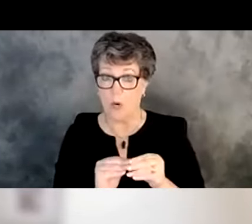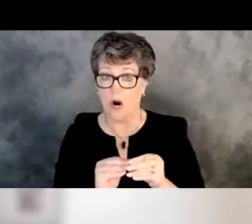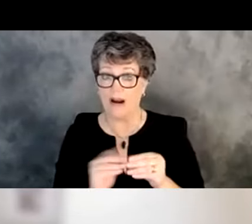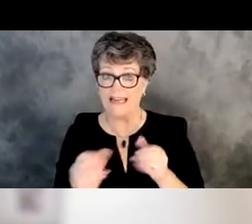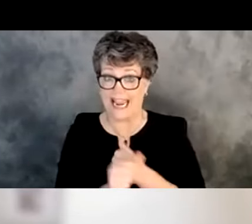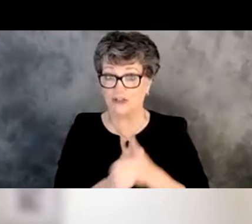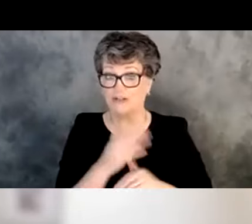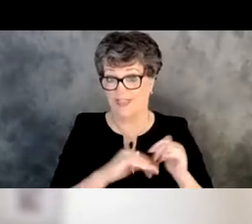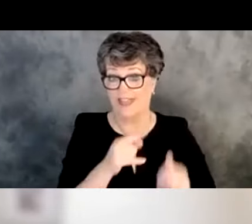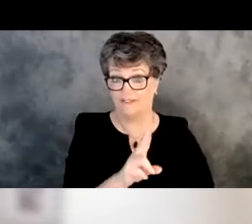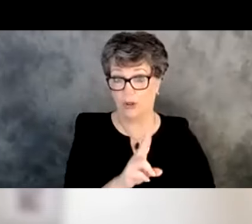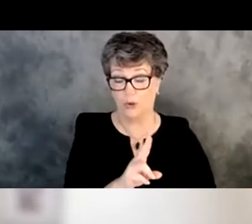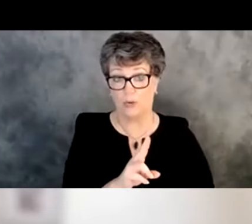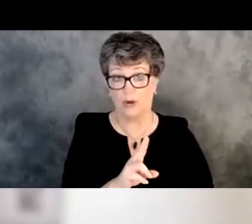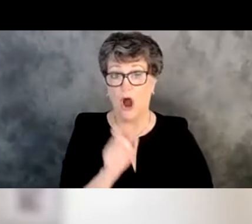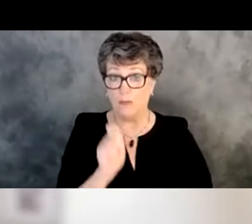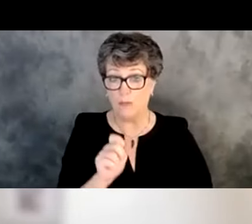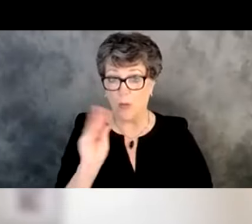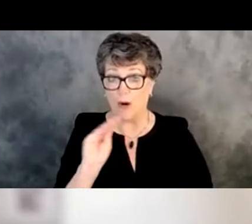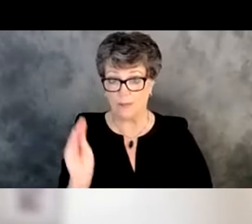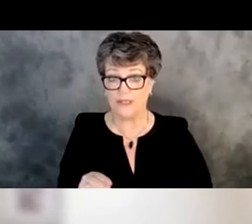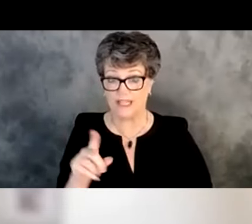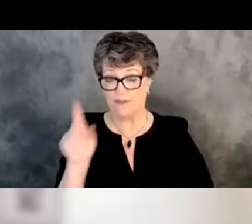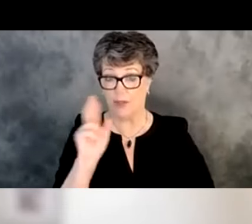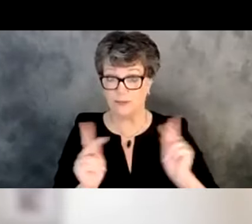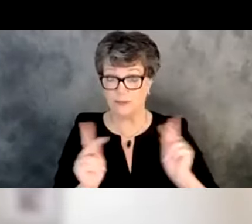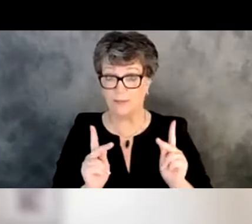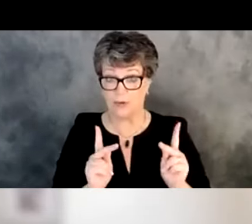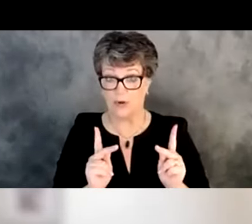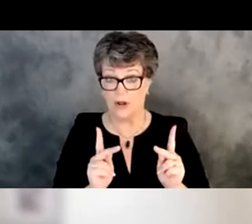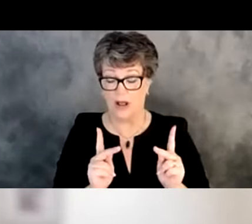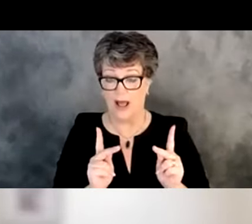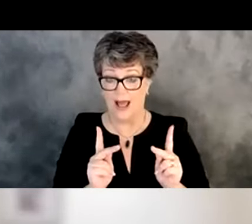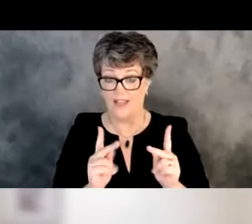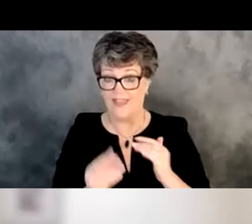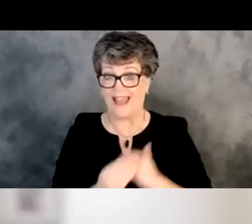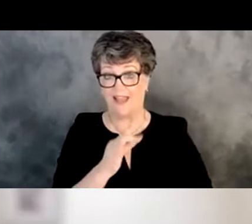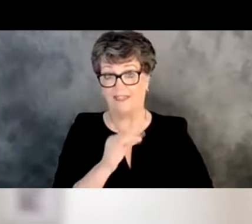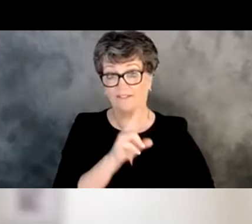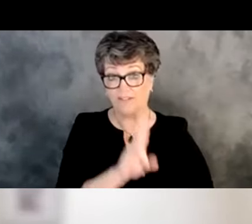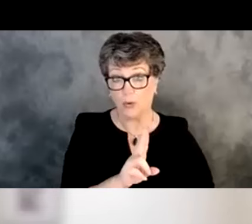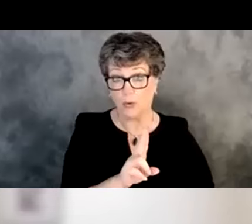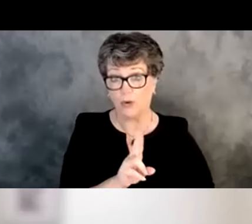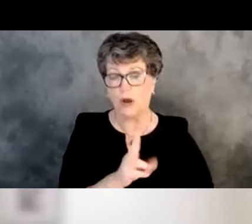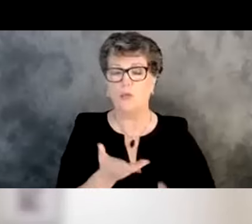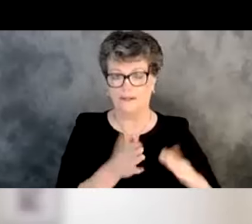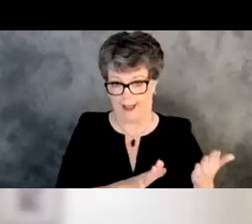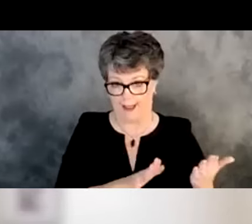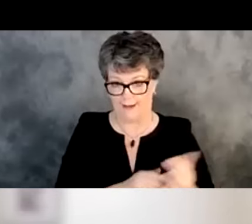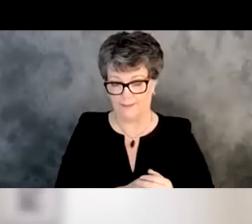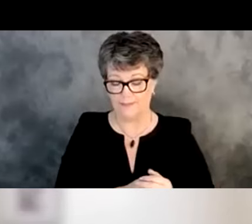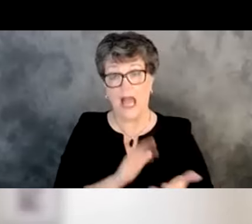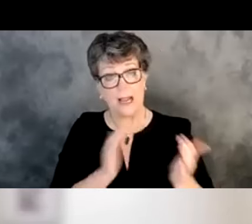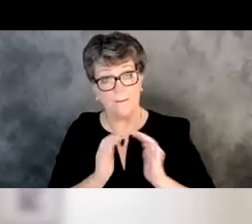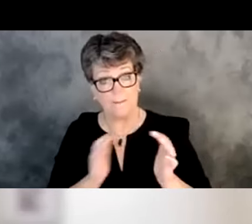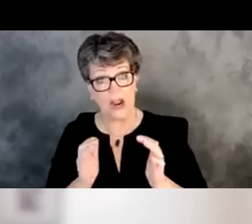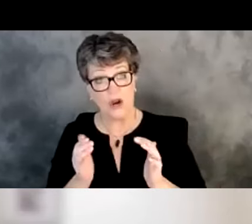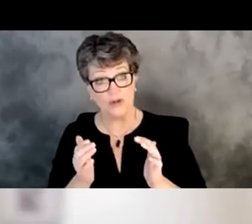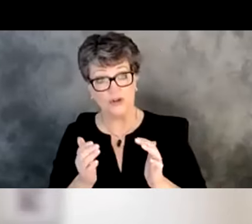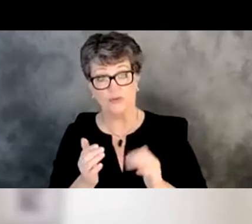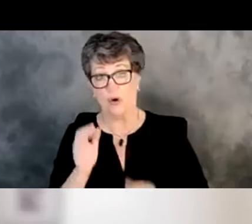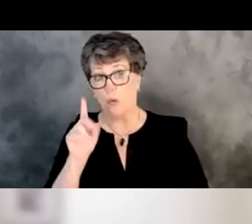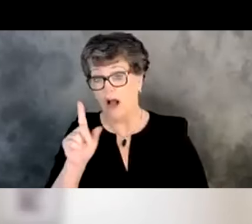So on average, 0.1% of those who get influenza or the flu will die from the flu, compared to anywhere from